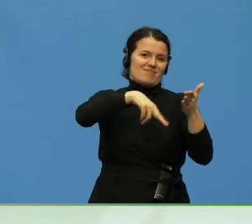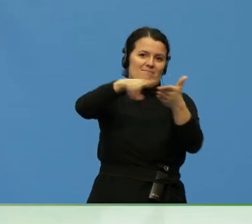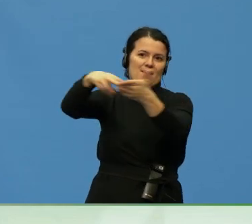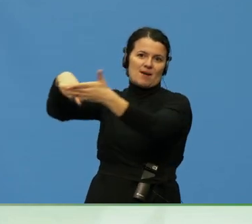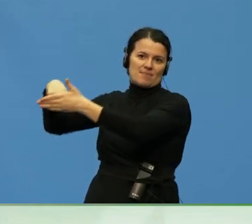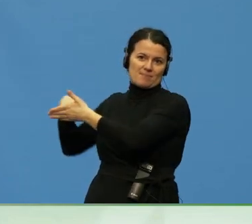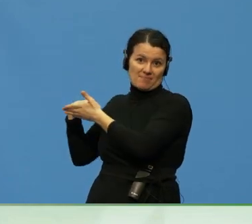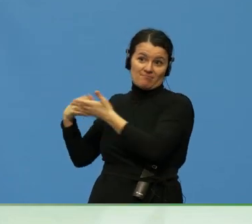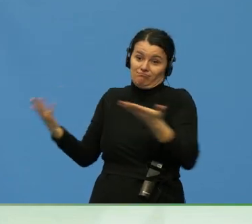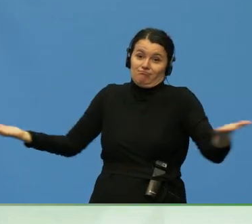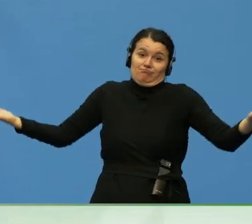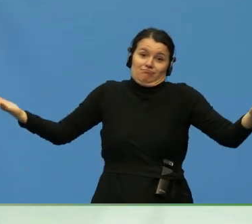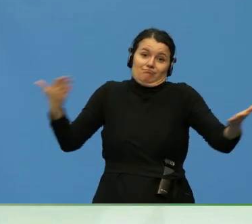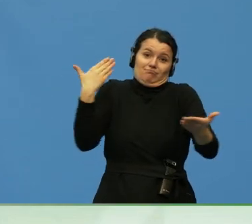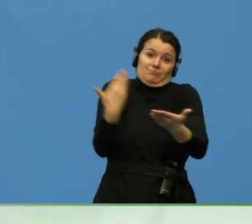session.